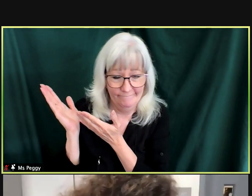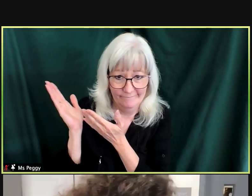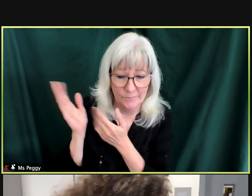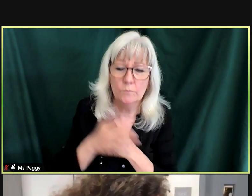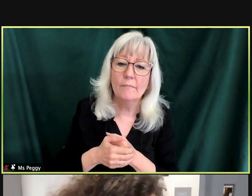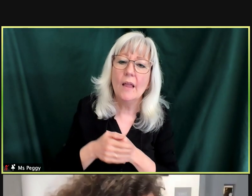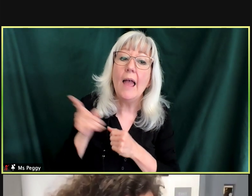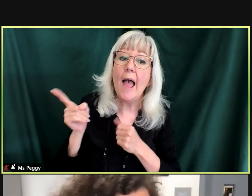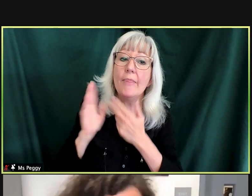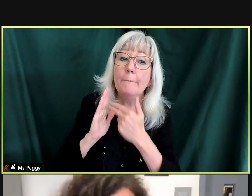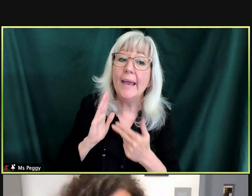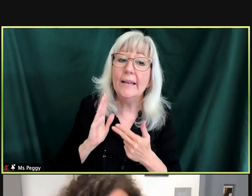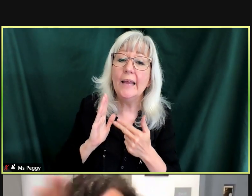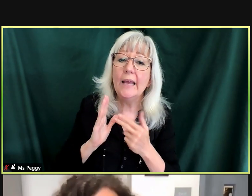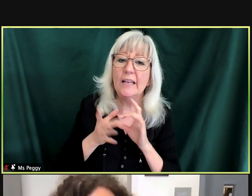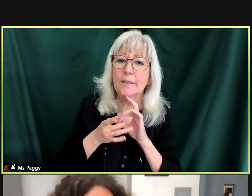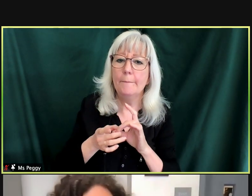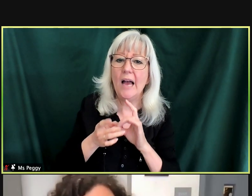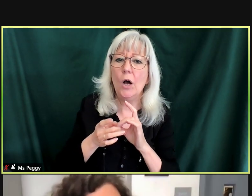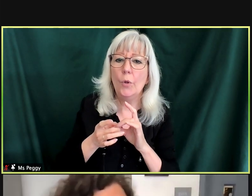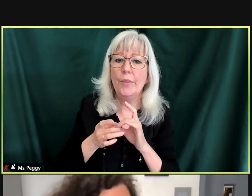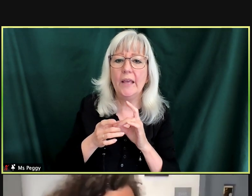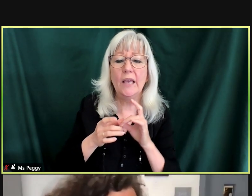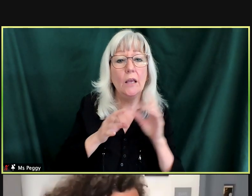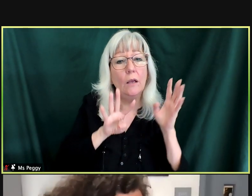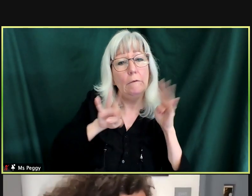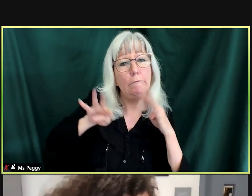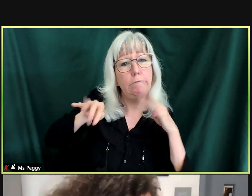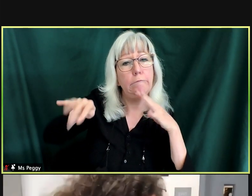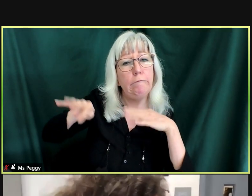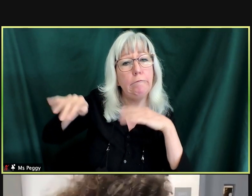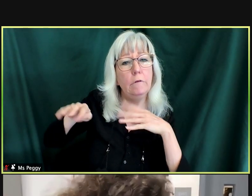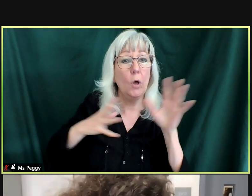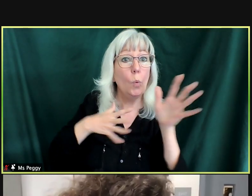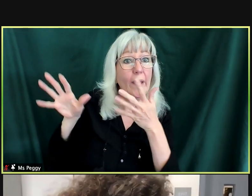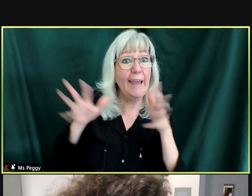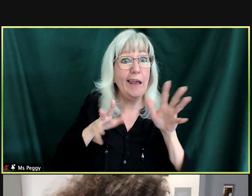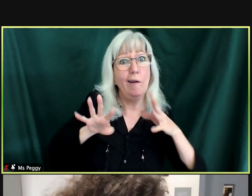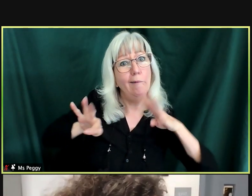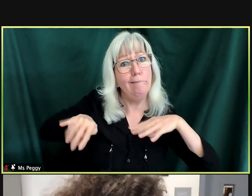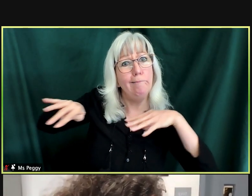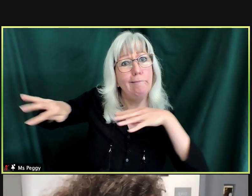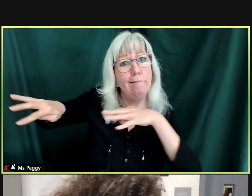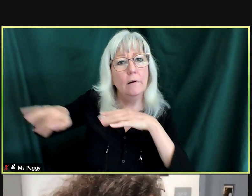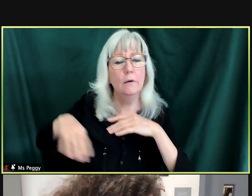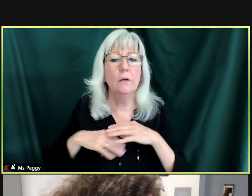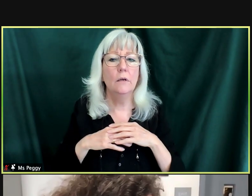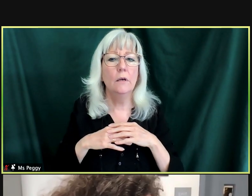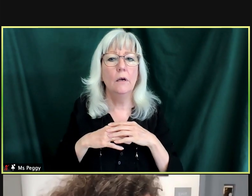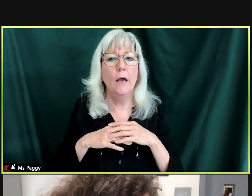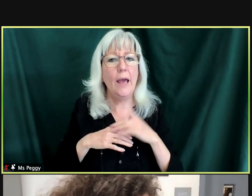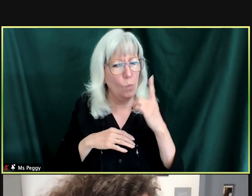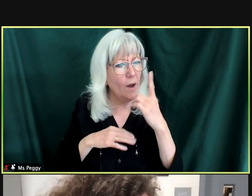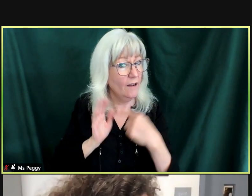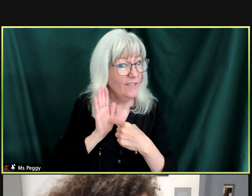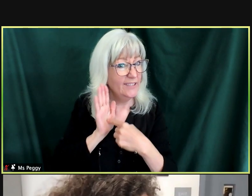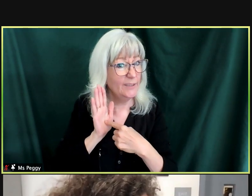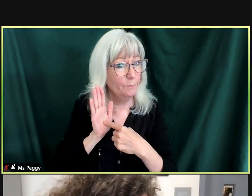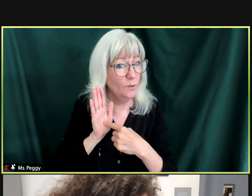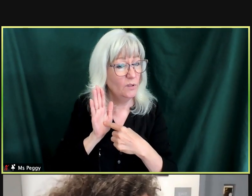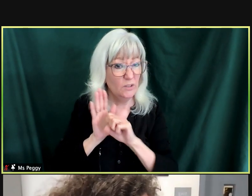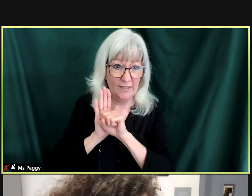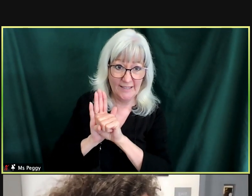And the painting is about the wheat blowing in the wind. And this is one of the symbols we see in Van